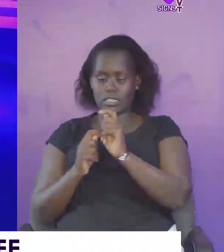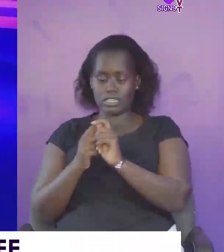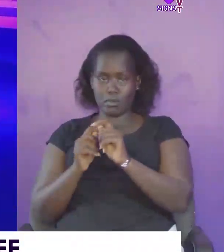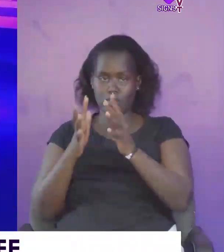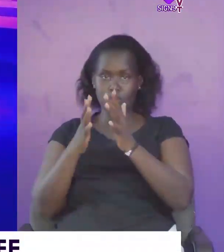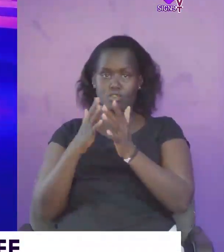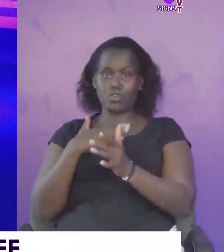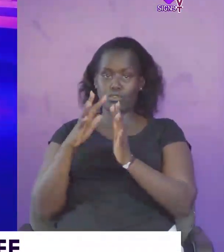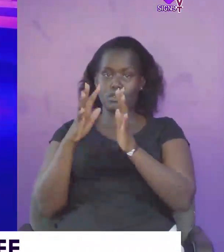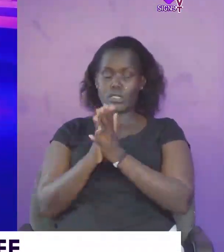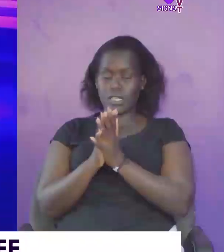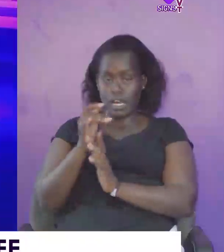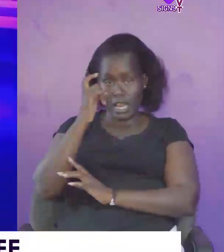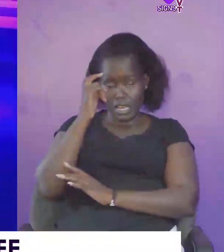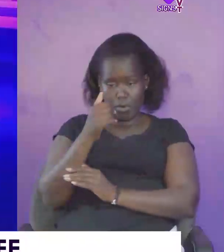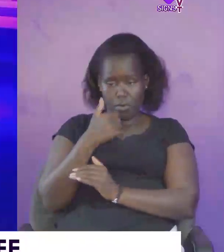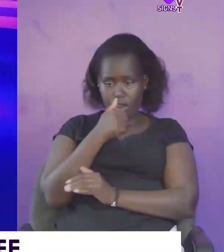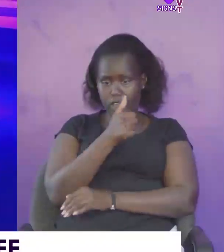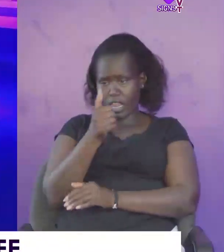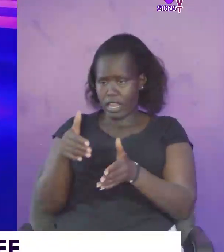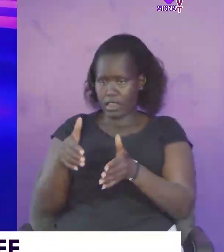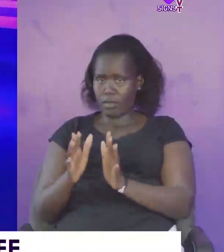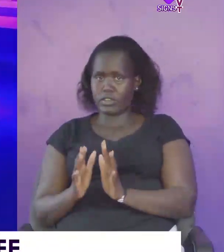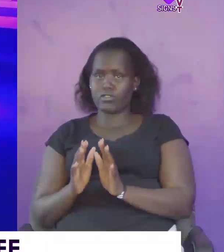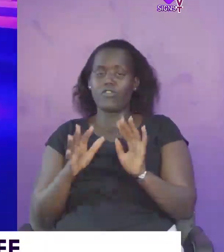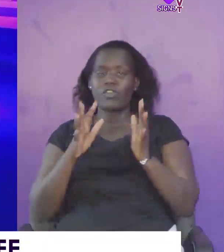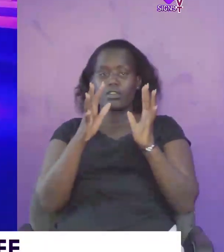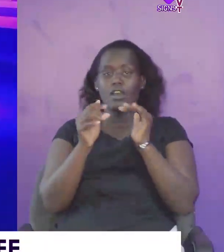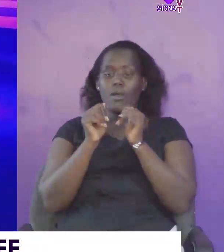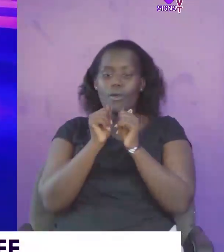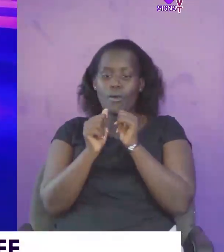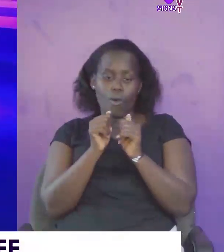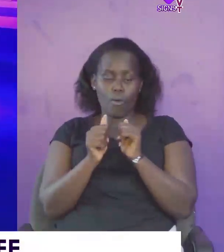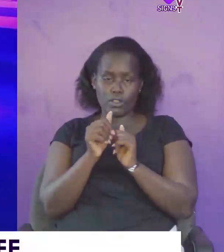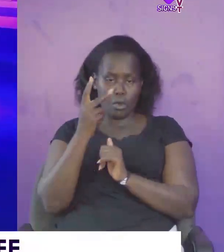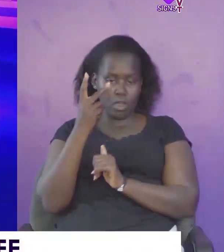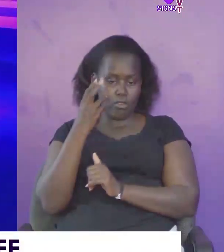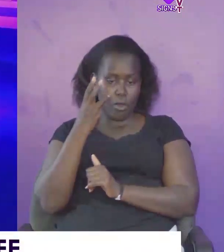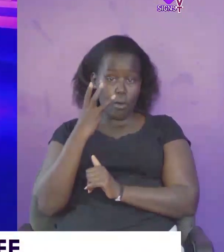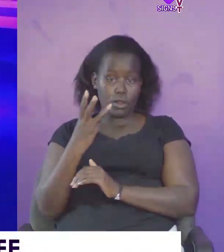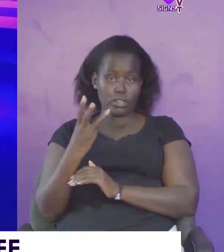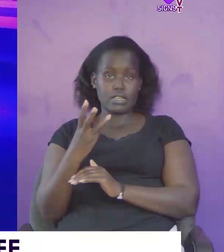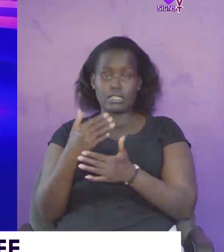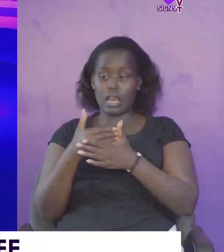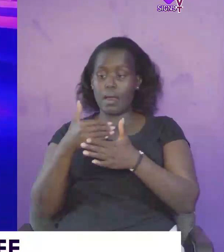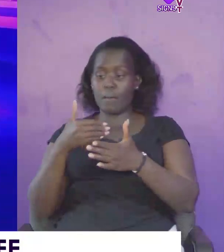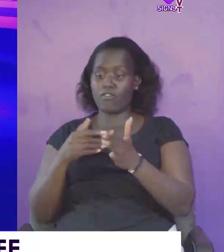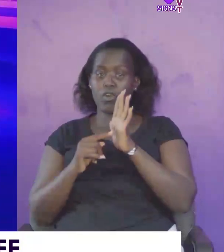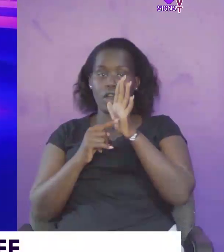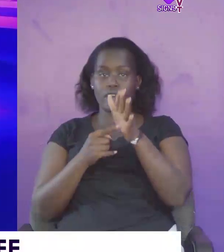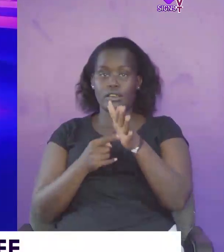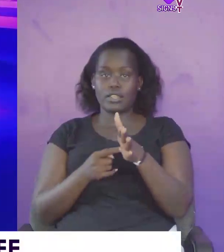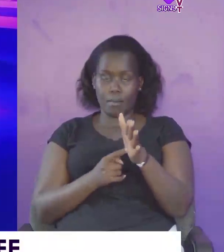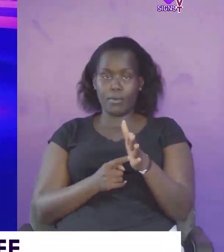celebrate. But I think there are other forms of organic celebrations that we have witnessed even before. Yeah. Like